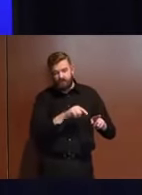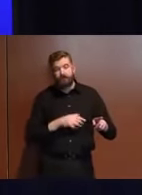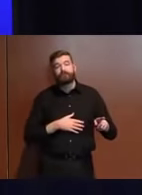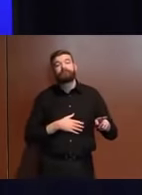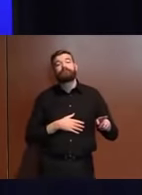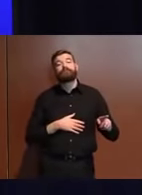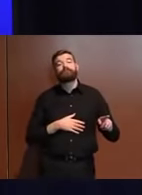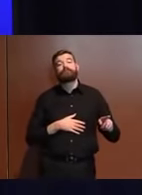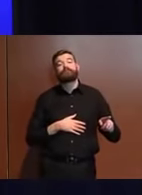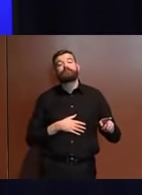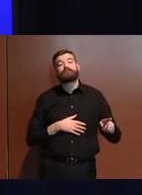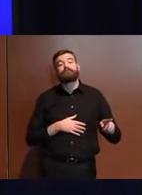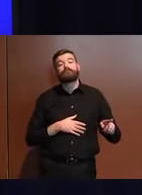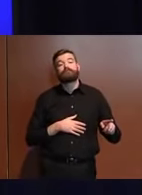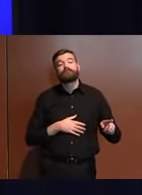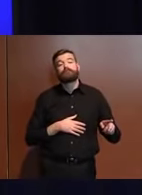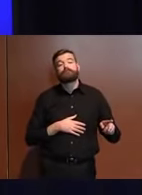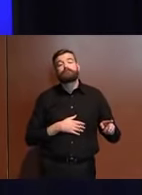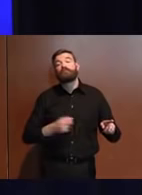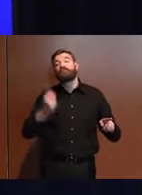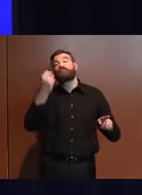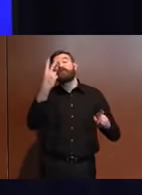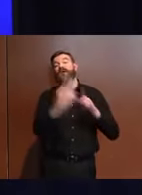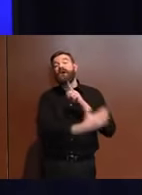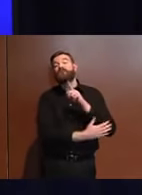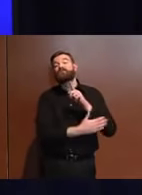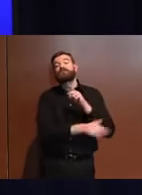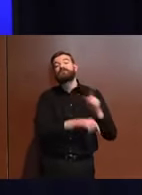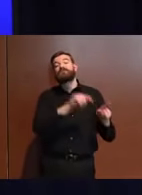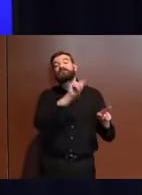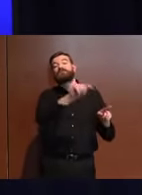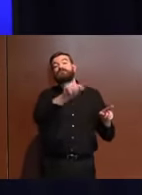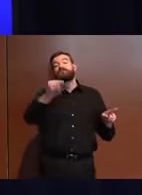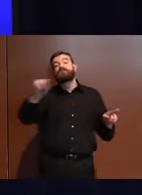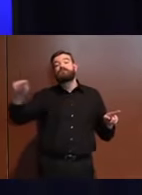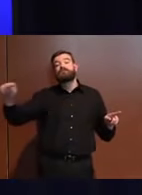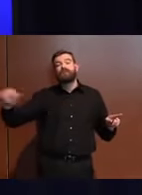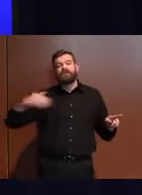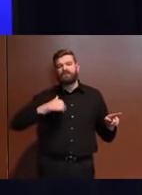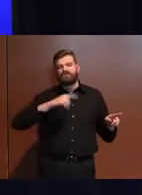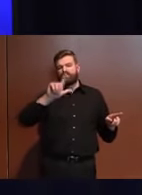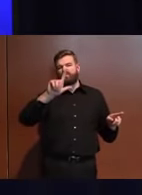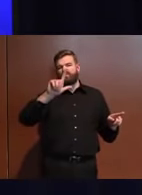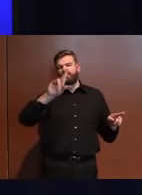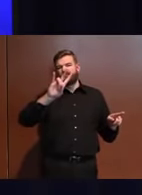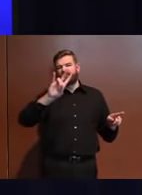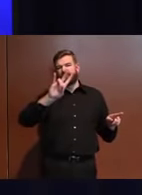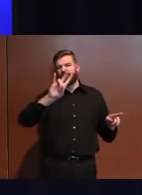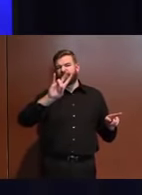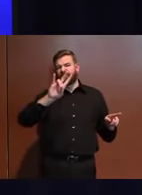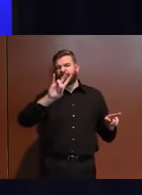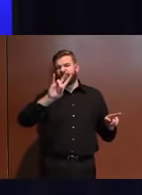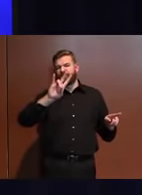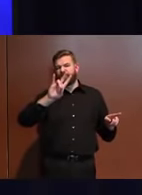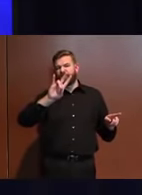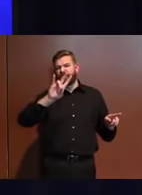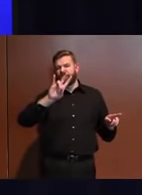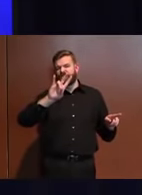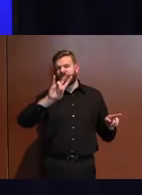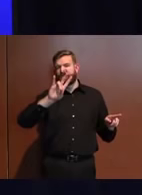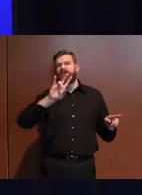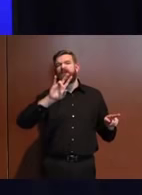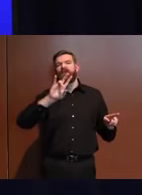throughout 12 counties, we had what we would refer to as 26 compliance checks, resulting in 5